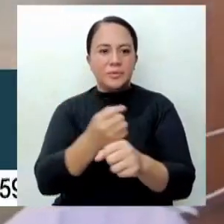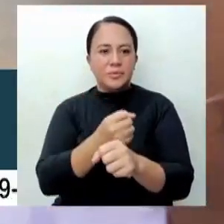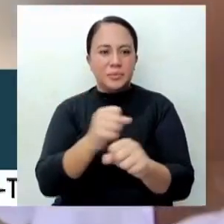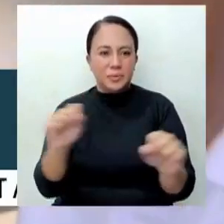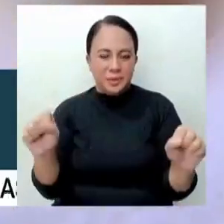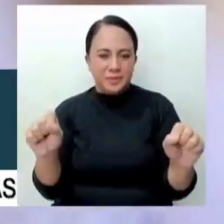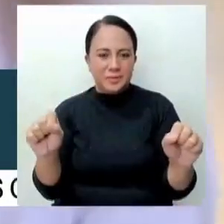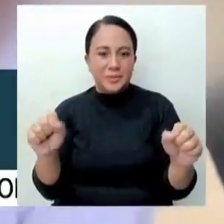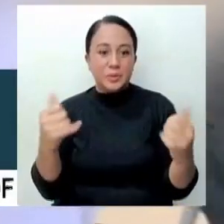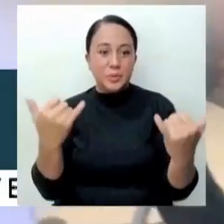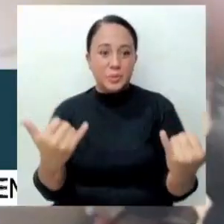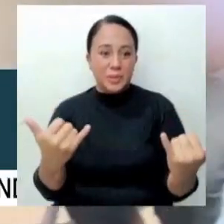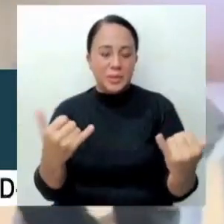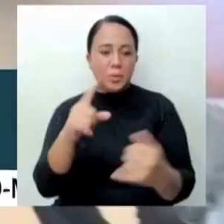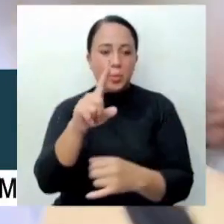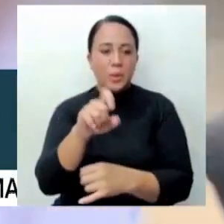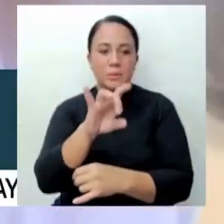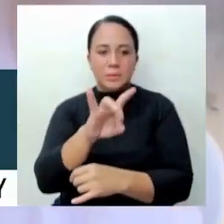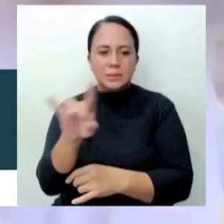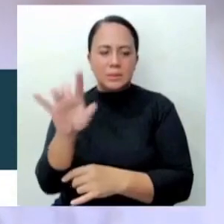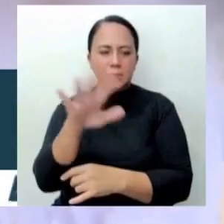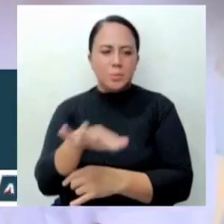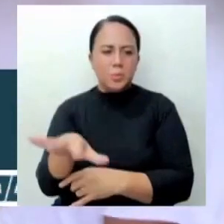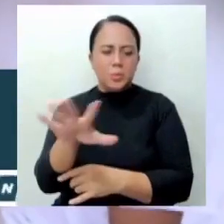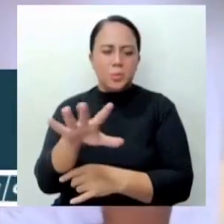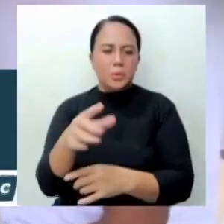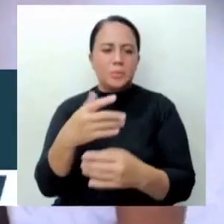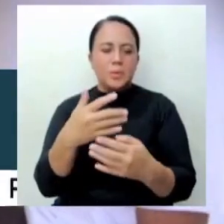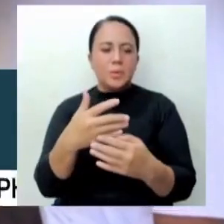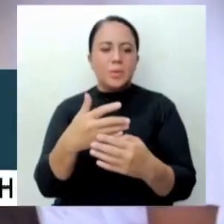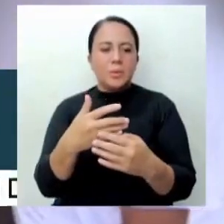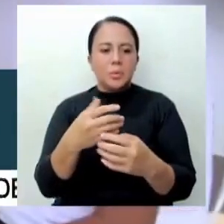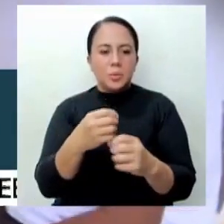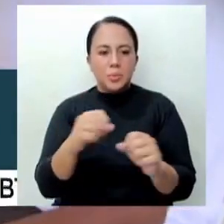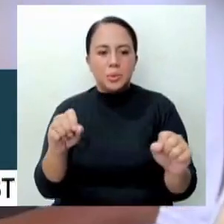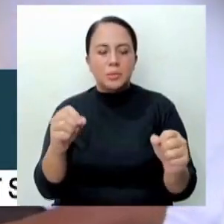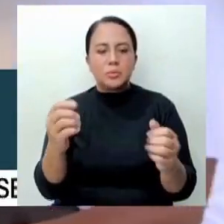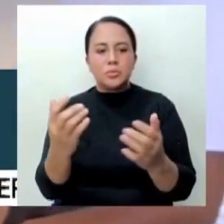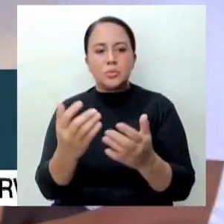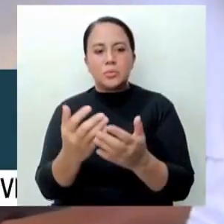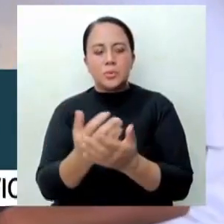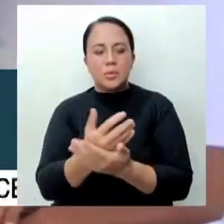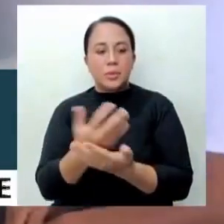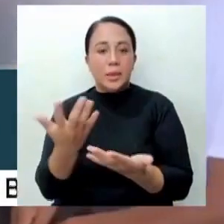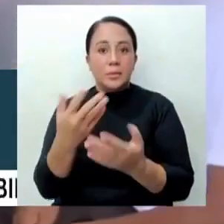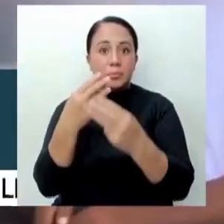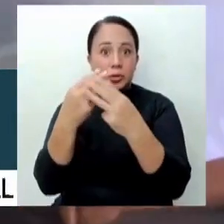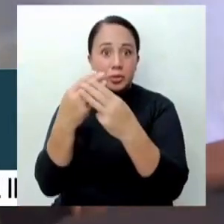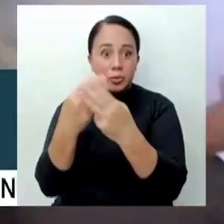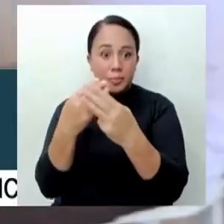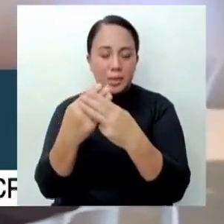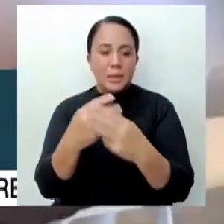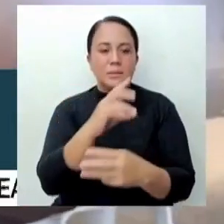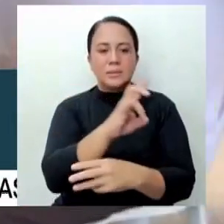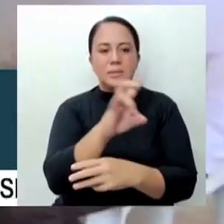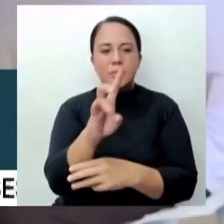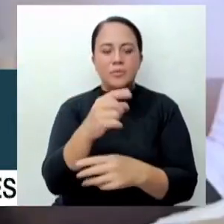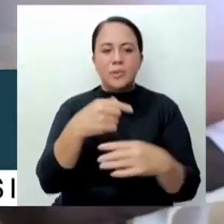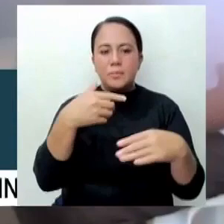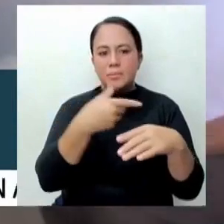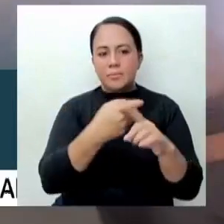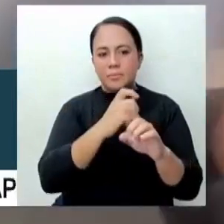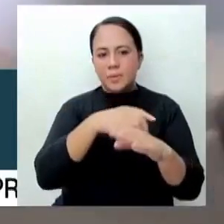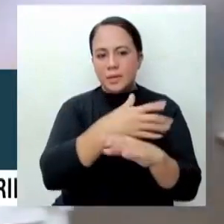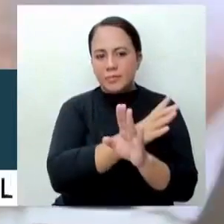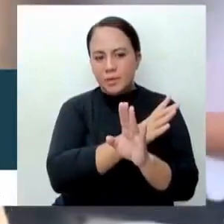today. 188 are among those released from new Bilibid prisons in Muntinlupa, 77 from Davao